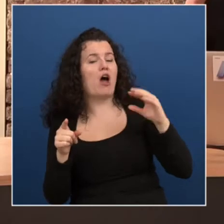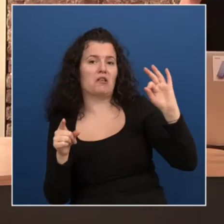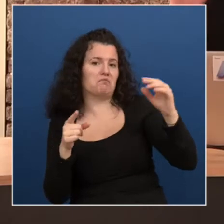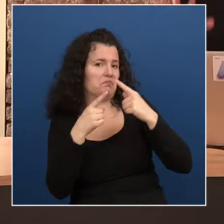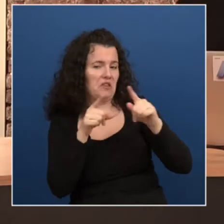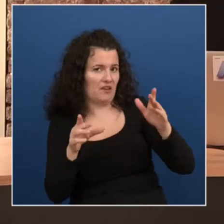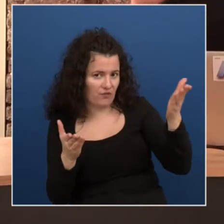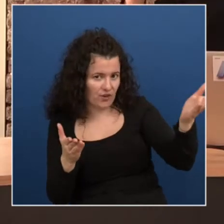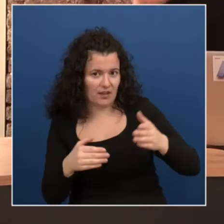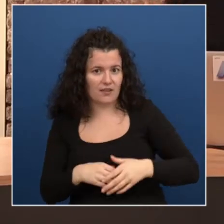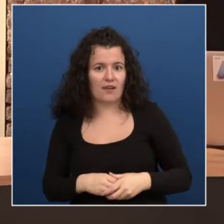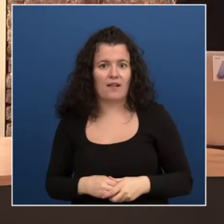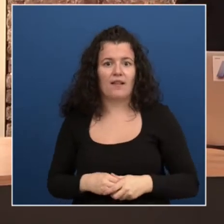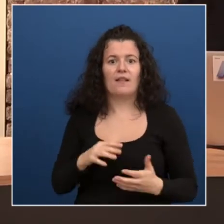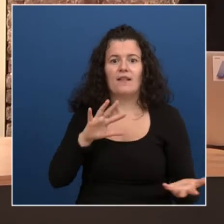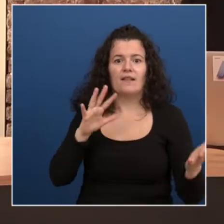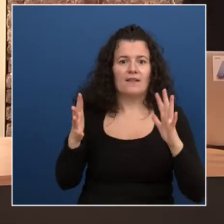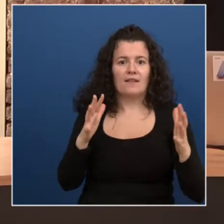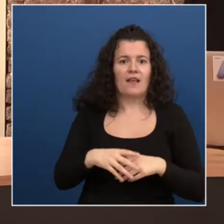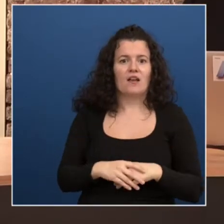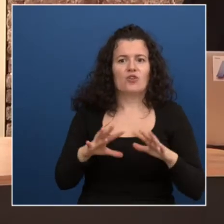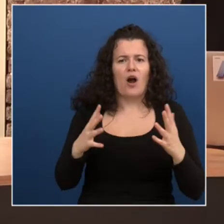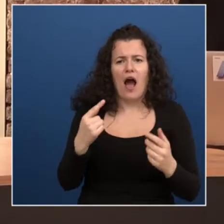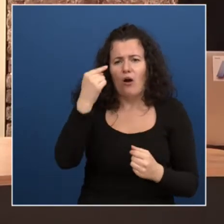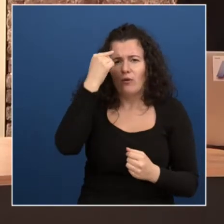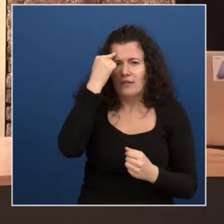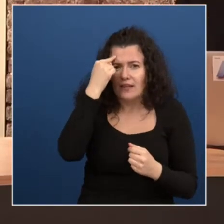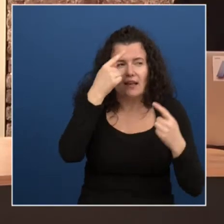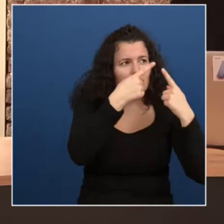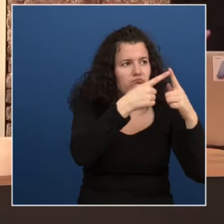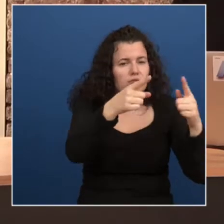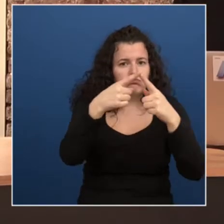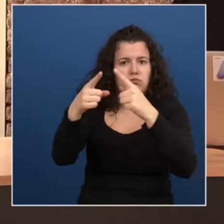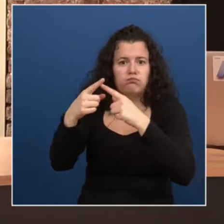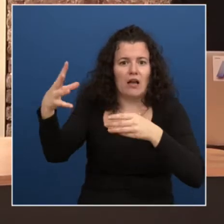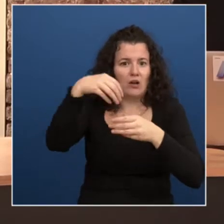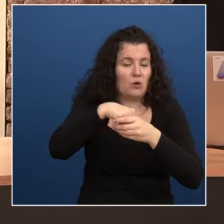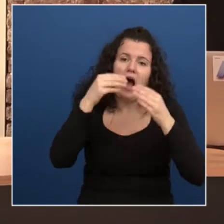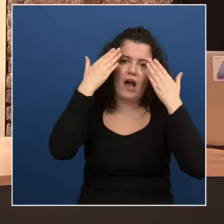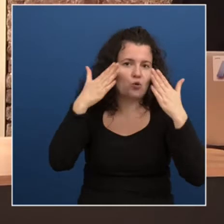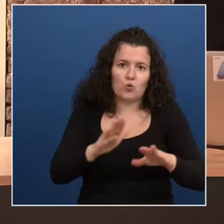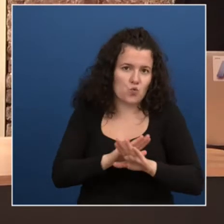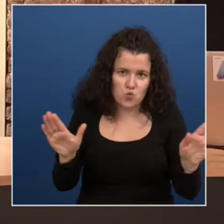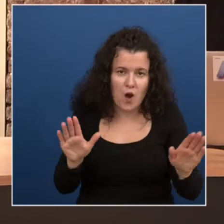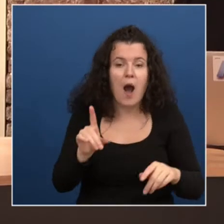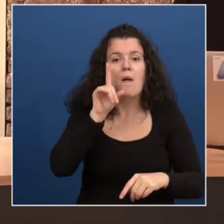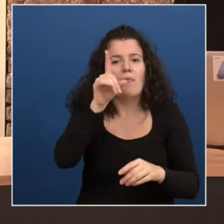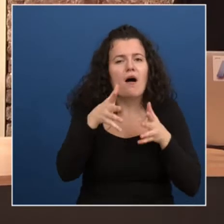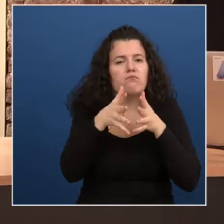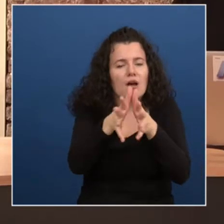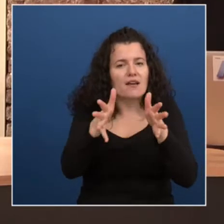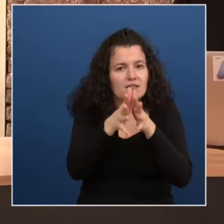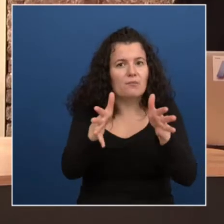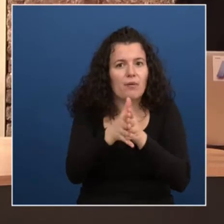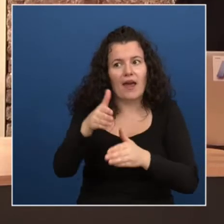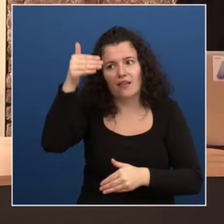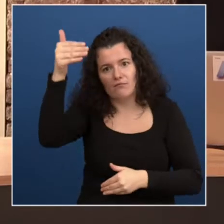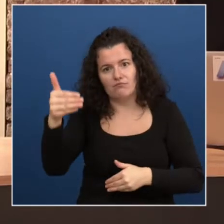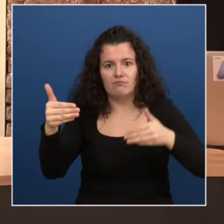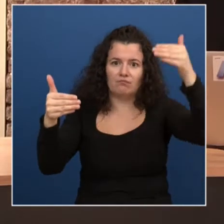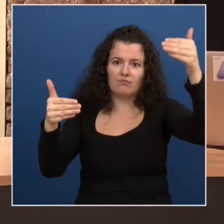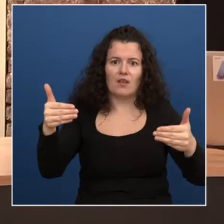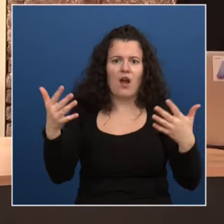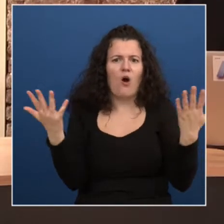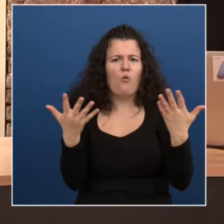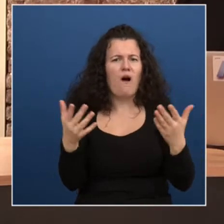know how you can do it all, include all the things. I do know it, just explaining and telling why you made a choice. That's already a